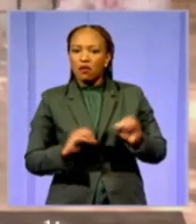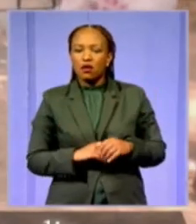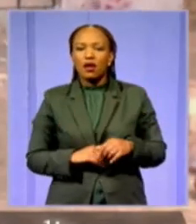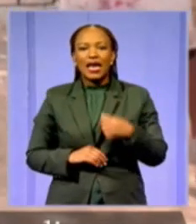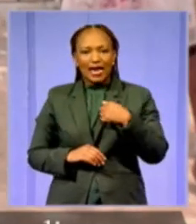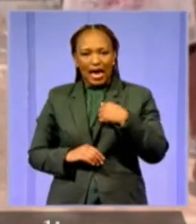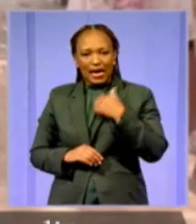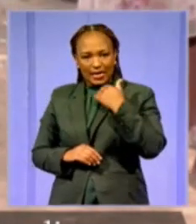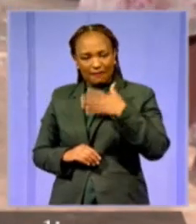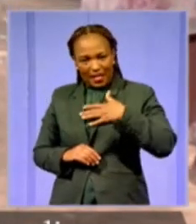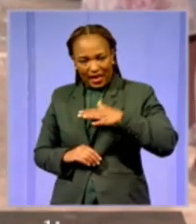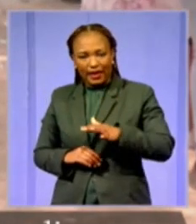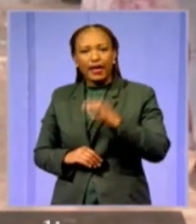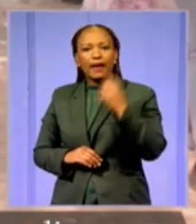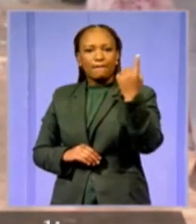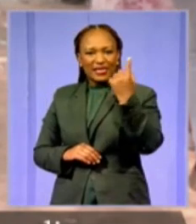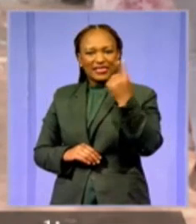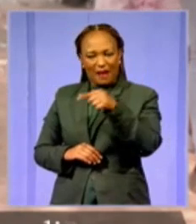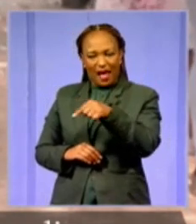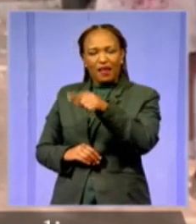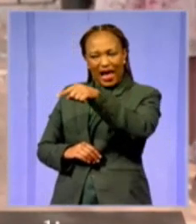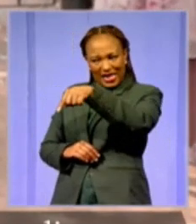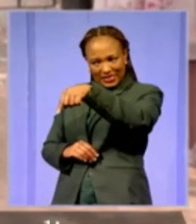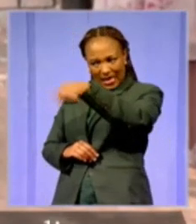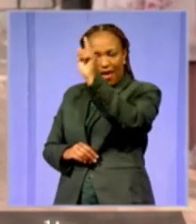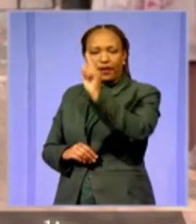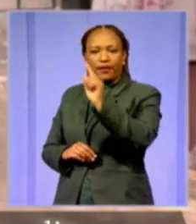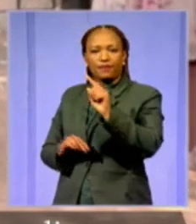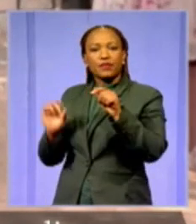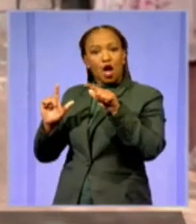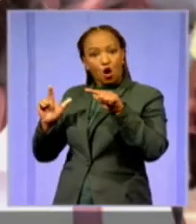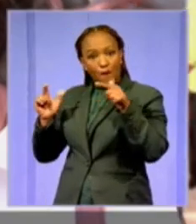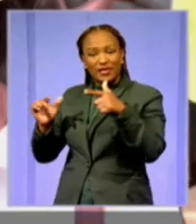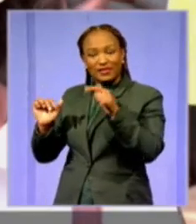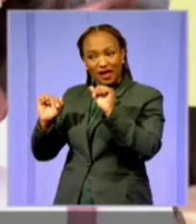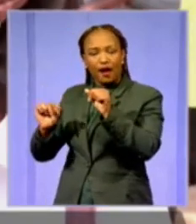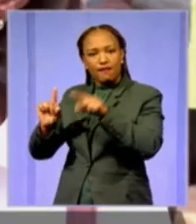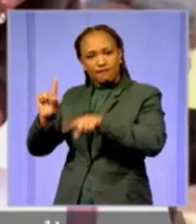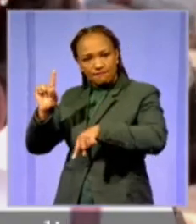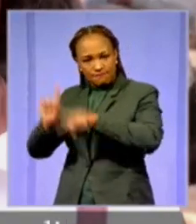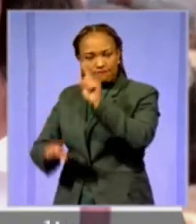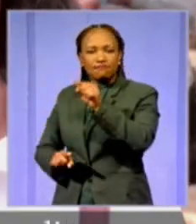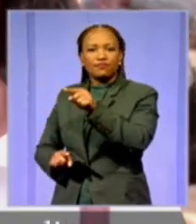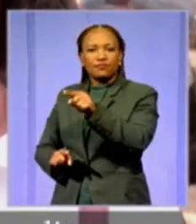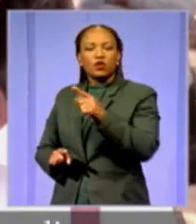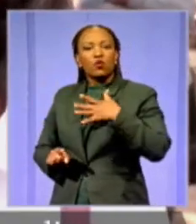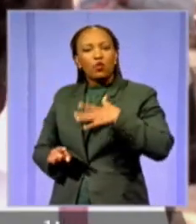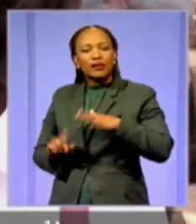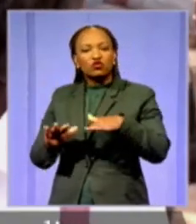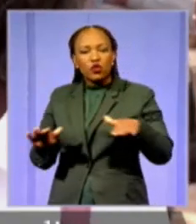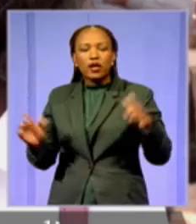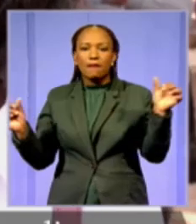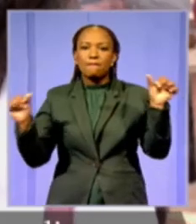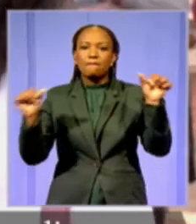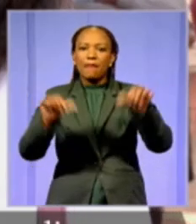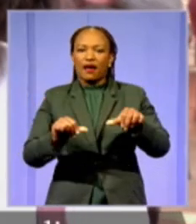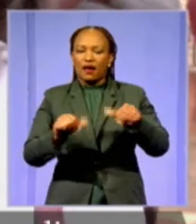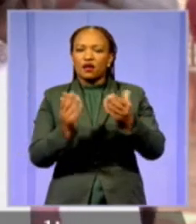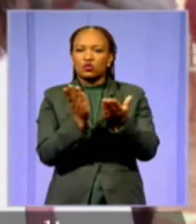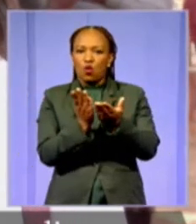principal a tsamaye ke yona fela ntho ke batlang ha tsamaye le komiti ya hae hobane o sentse sekolo tla bona bana ba khutletse sekolong ntho engwe le engwe e le